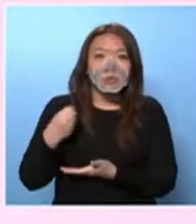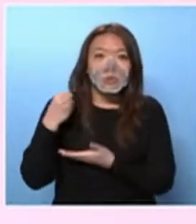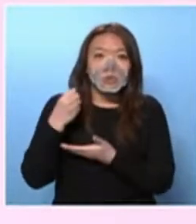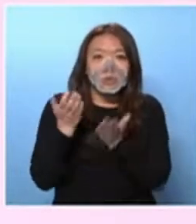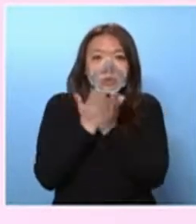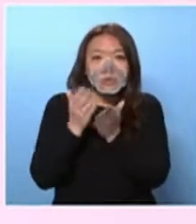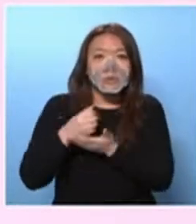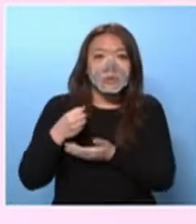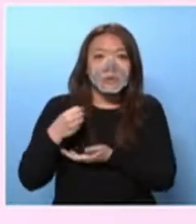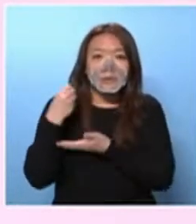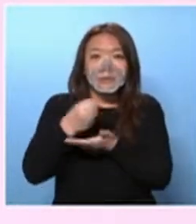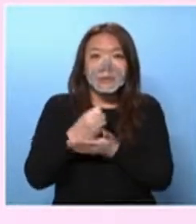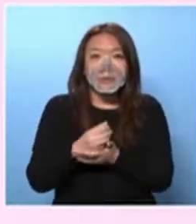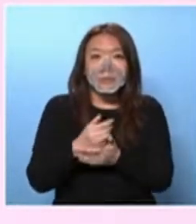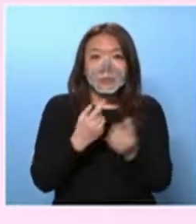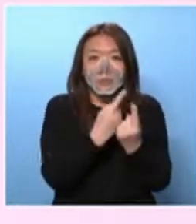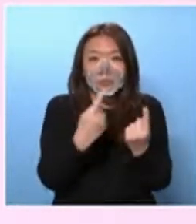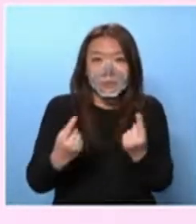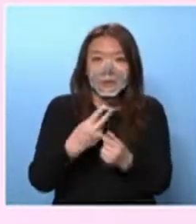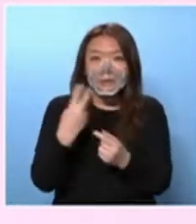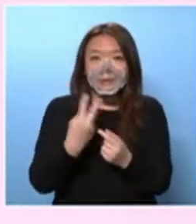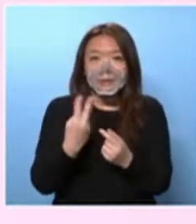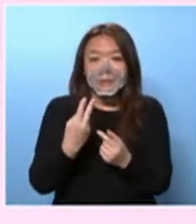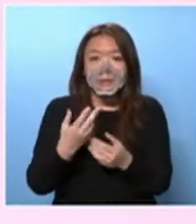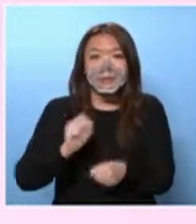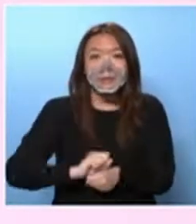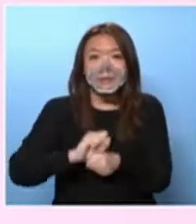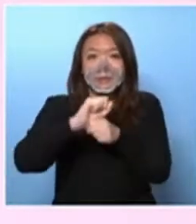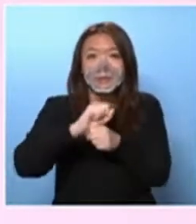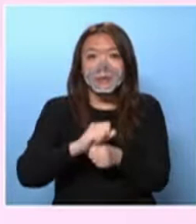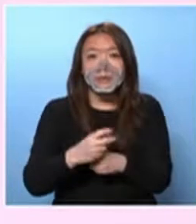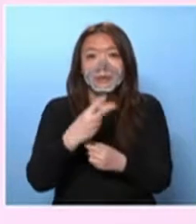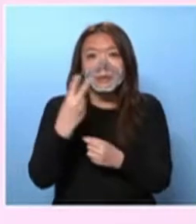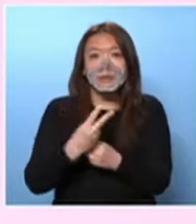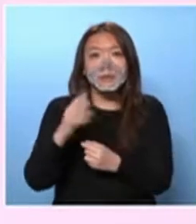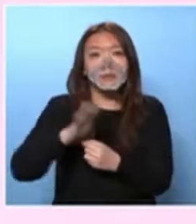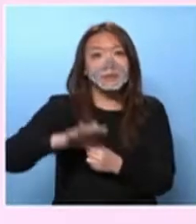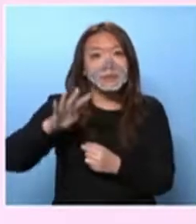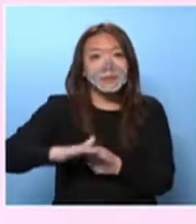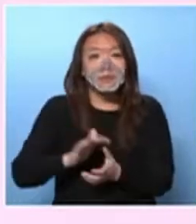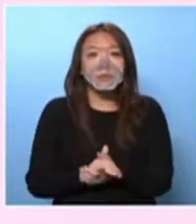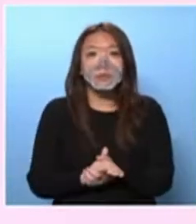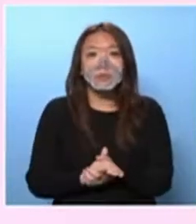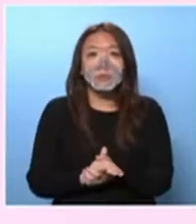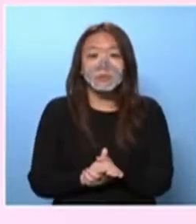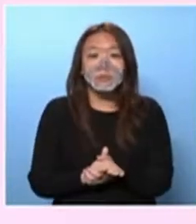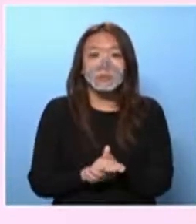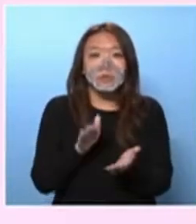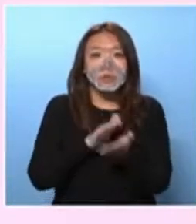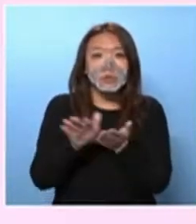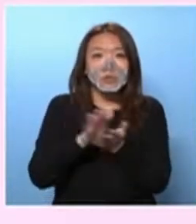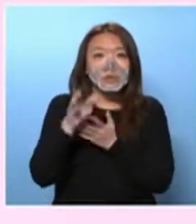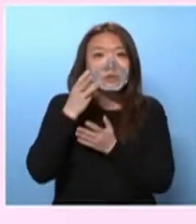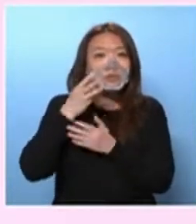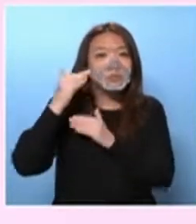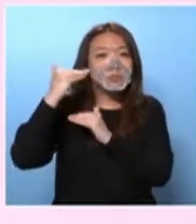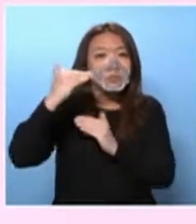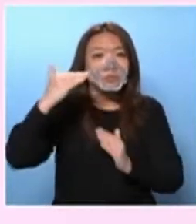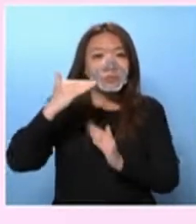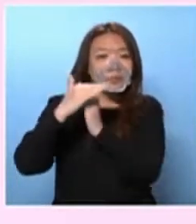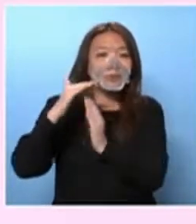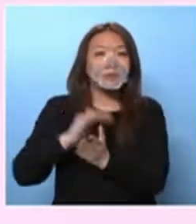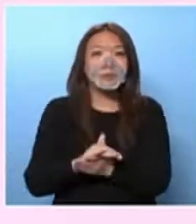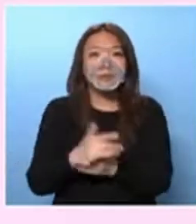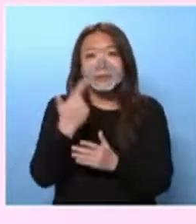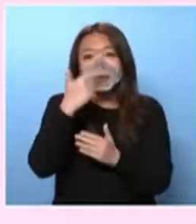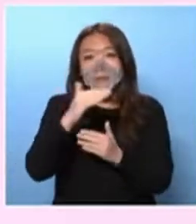self-enhancement, the government will raise the subsidy ceiling of the Continuing Education Fund, or CEF, from $20,000 to $25,000 per